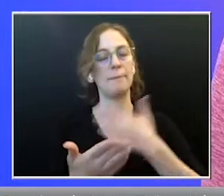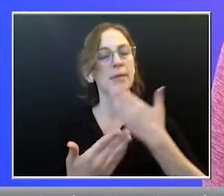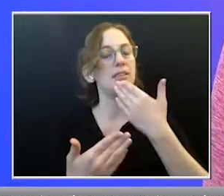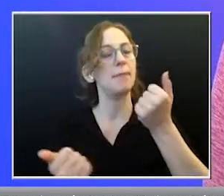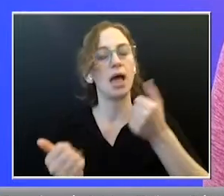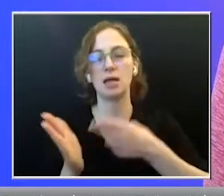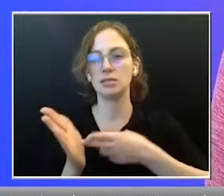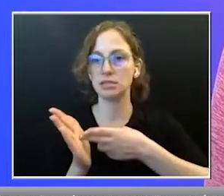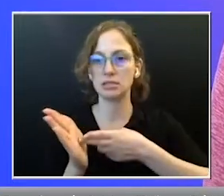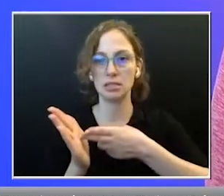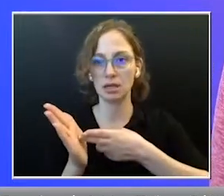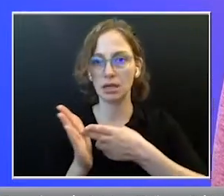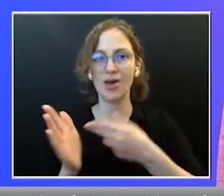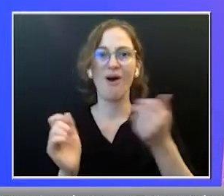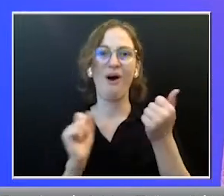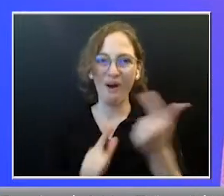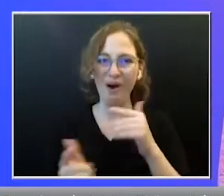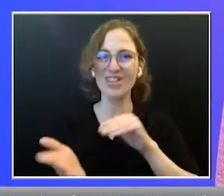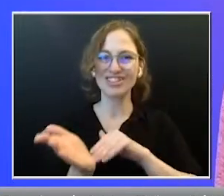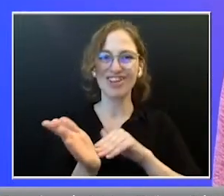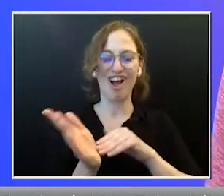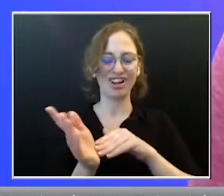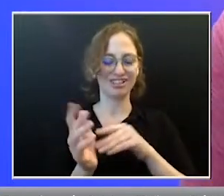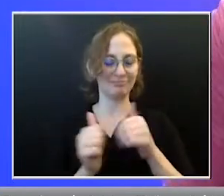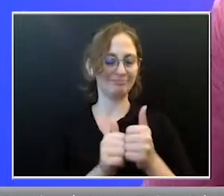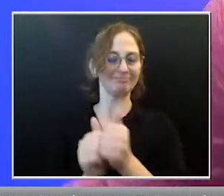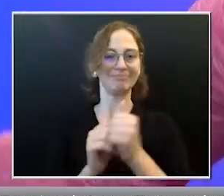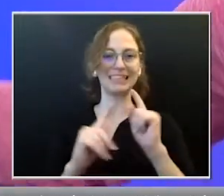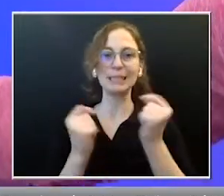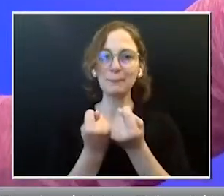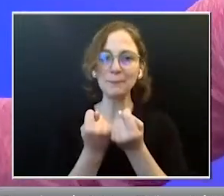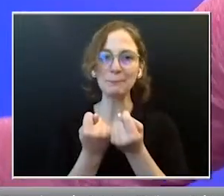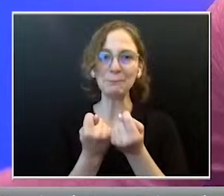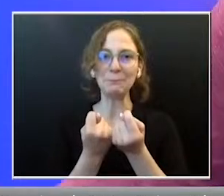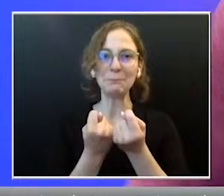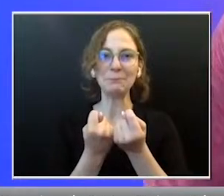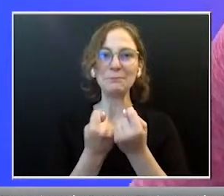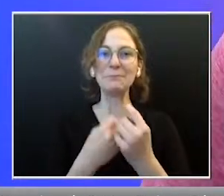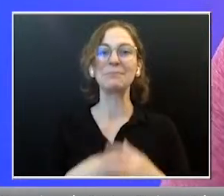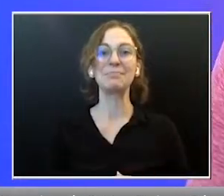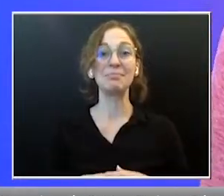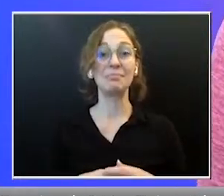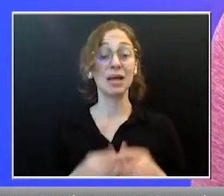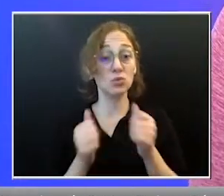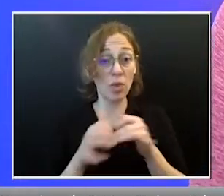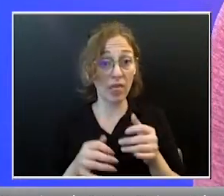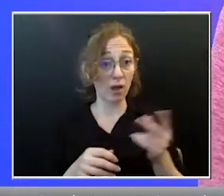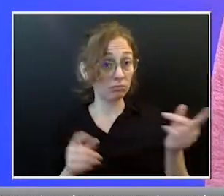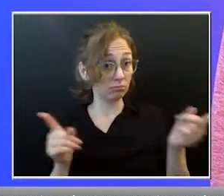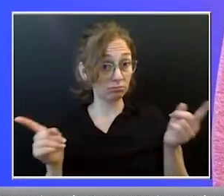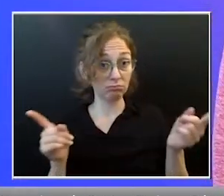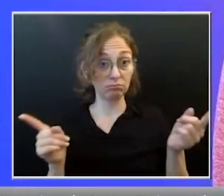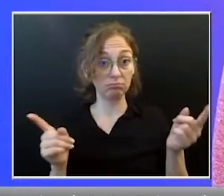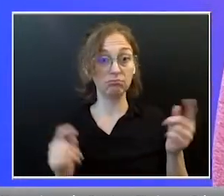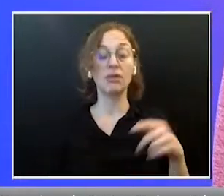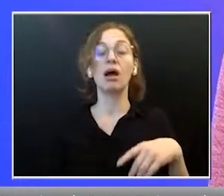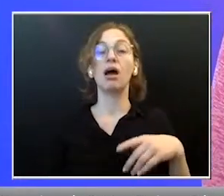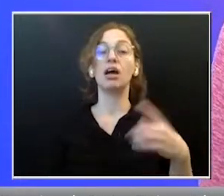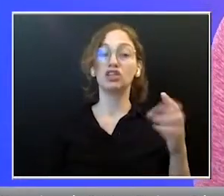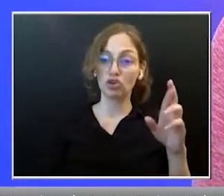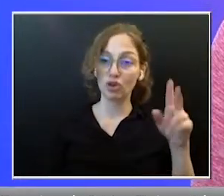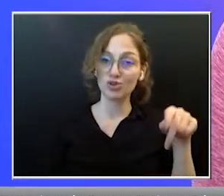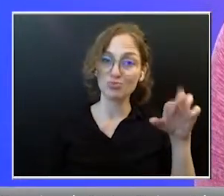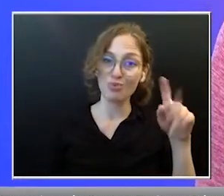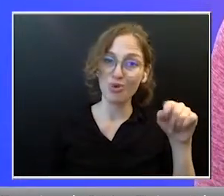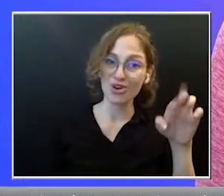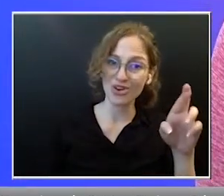working together as a team. Because without both of them and Dr. Porter and all my